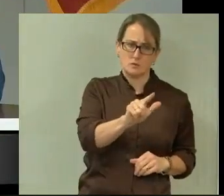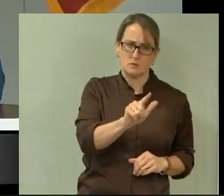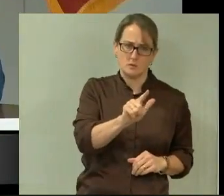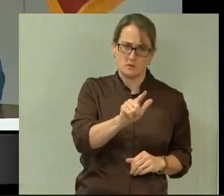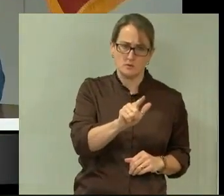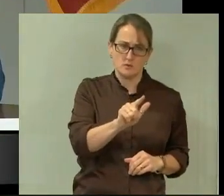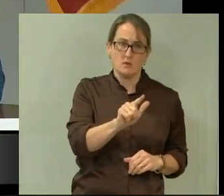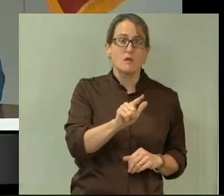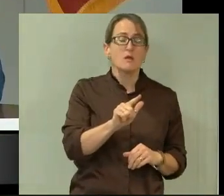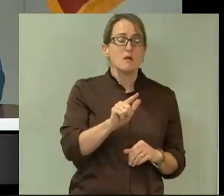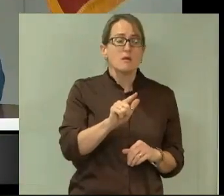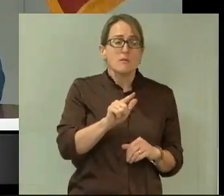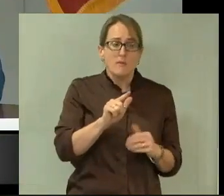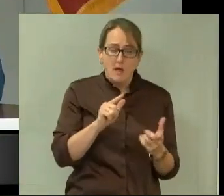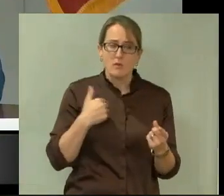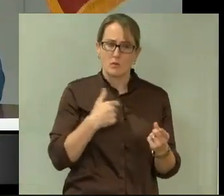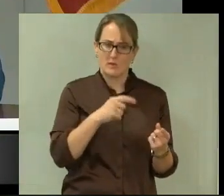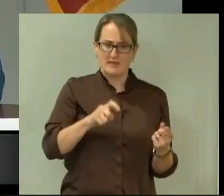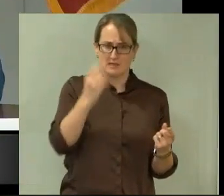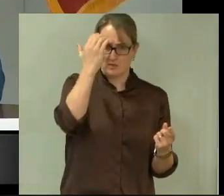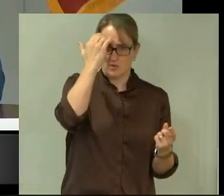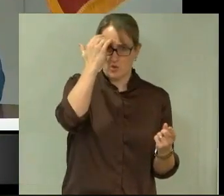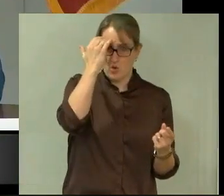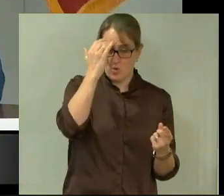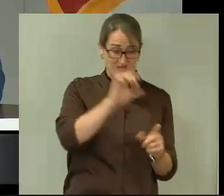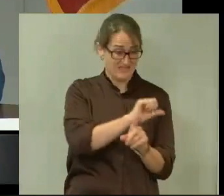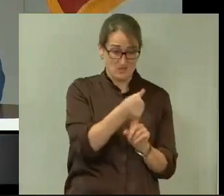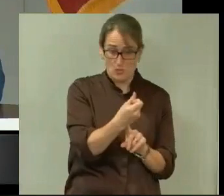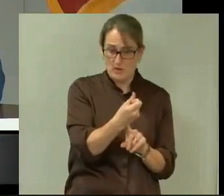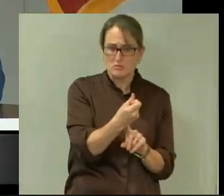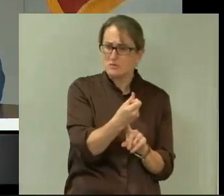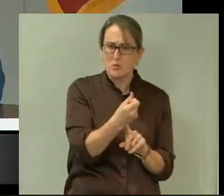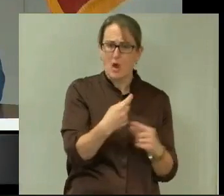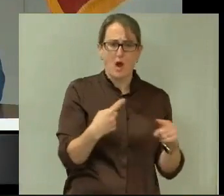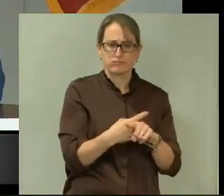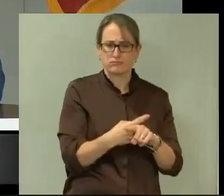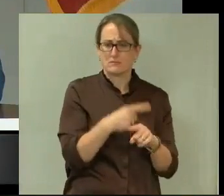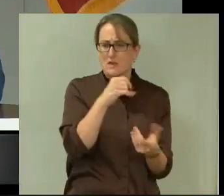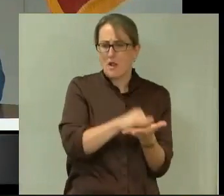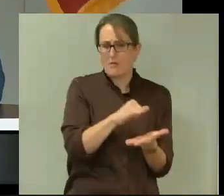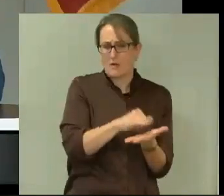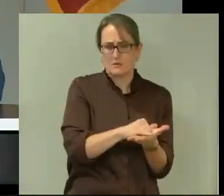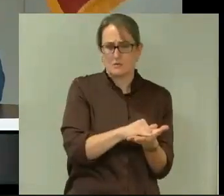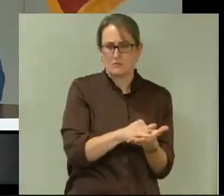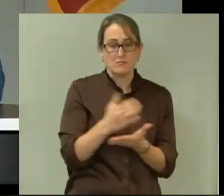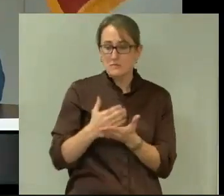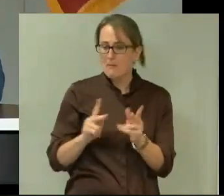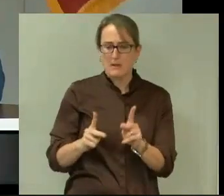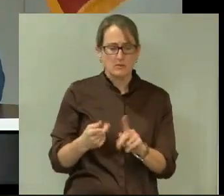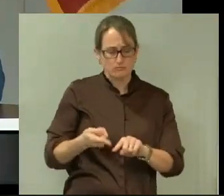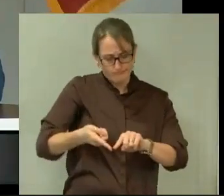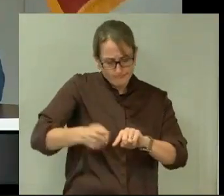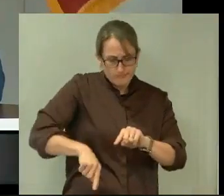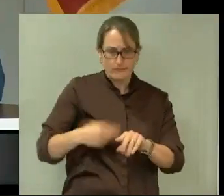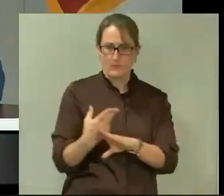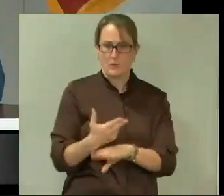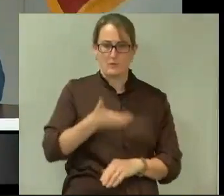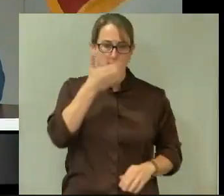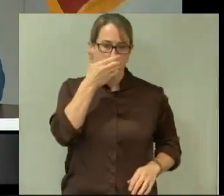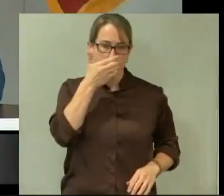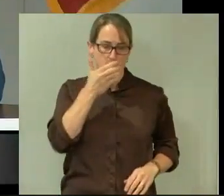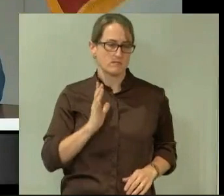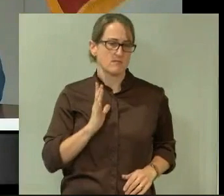be cognitive that there are circumstances and there are individuals for whom masking may not be possible, and that we need to